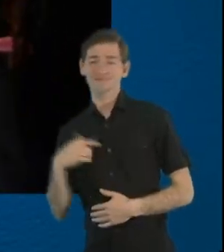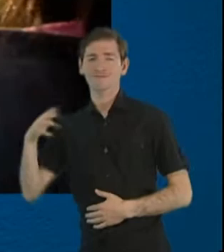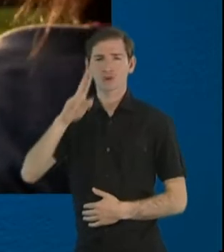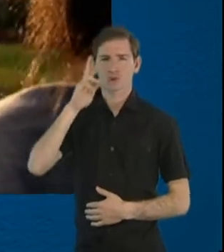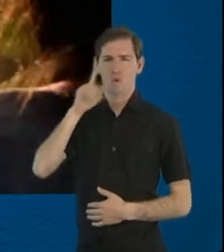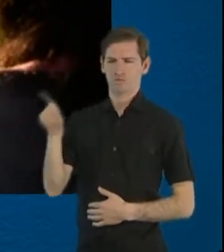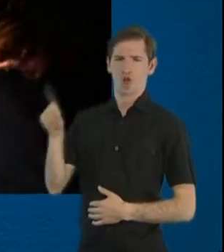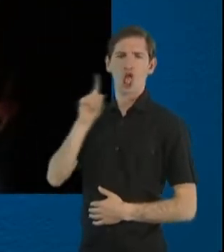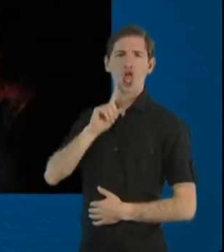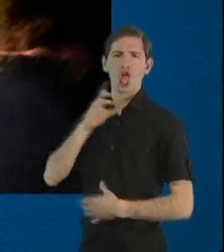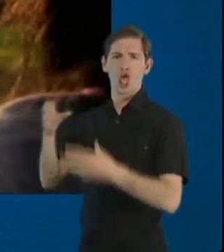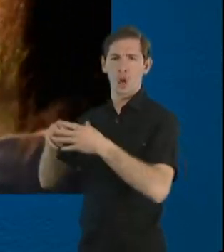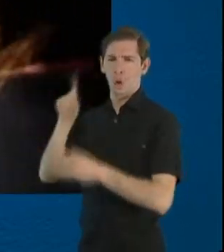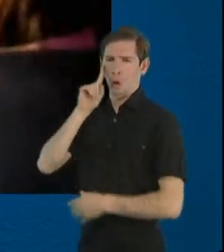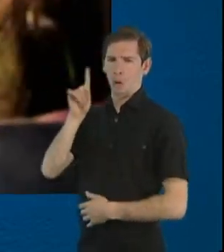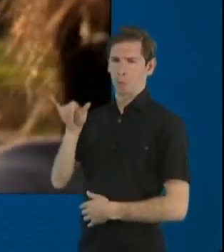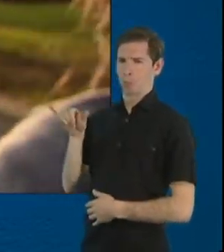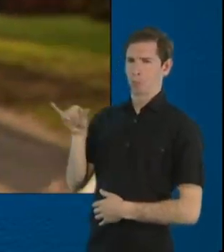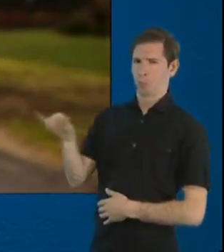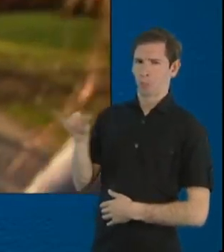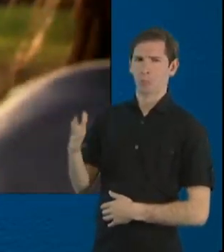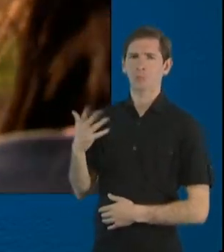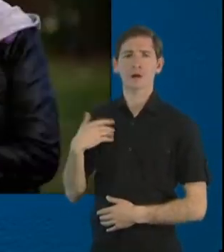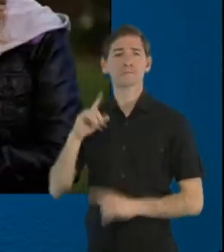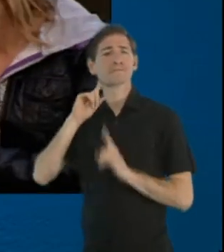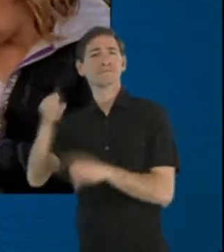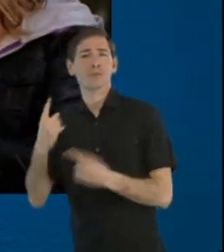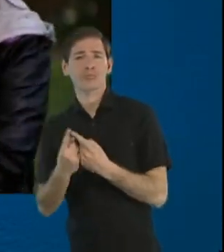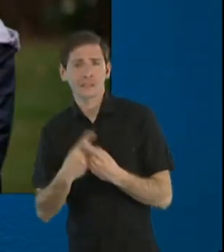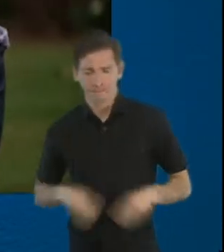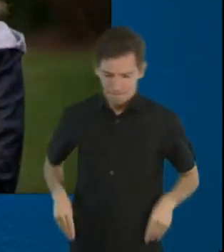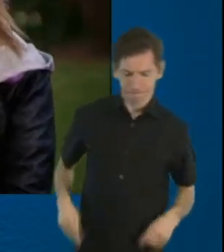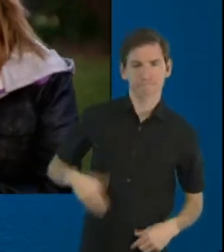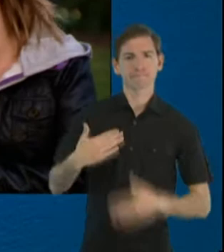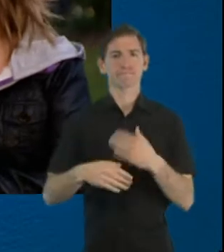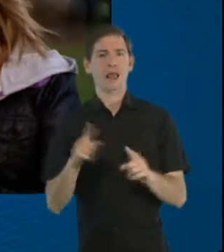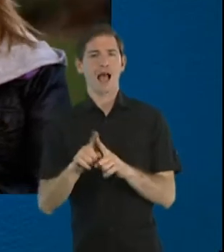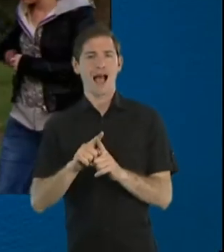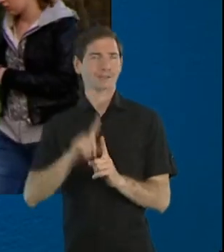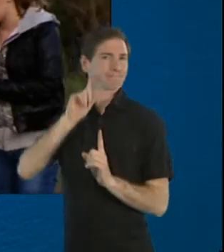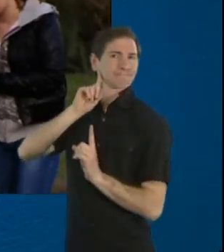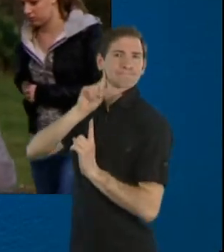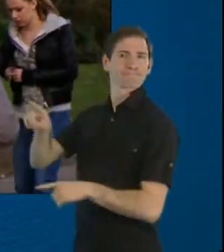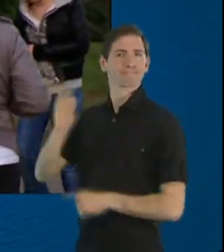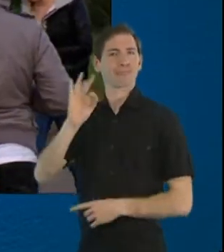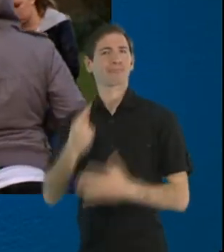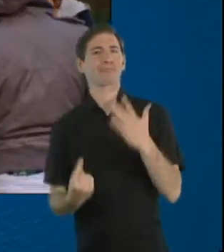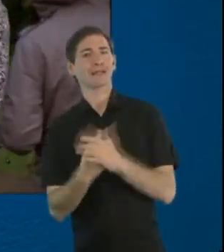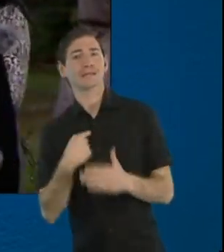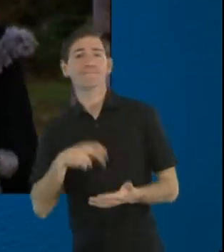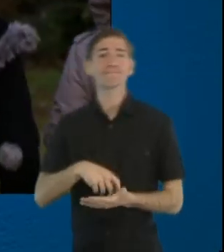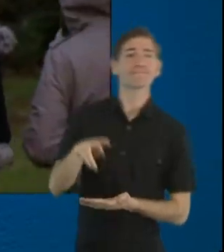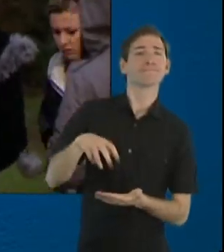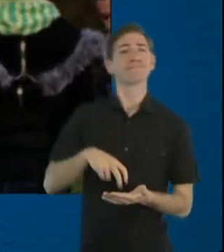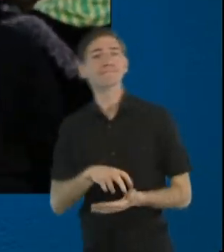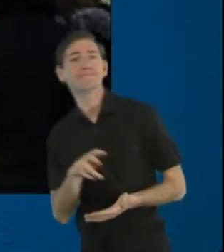We saw a group of girls who looked really dodgy, but we just like put our phones in our pockets and just